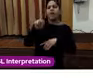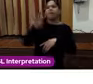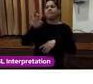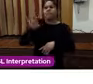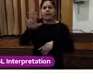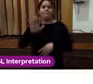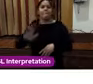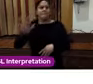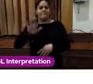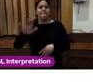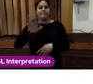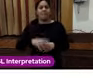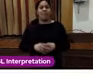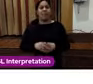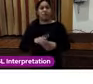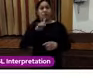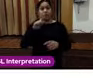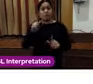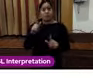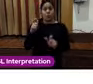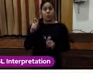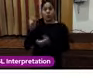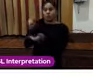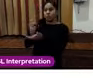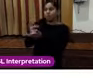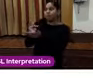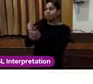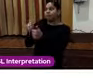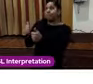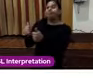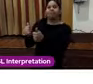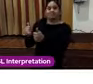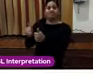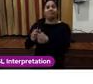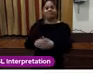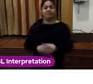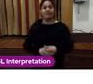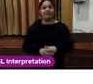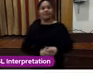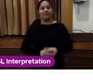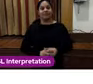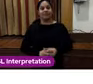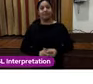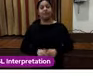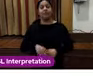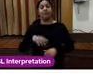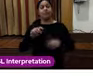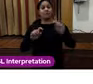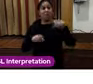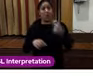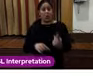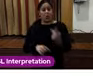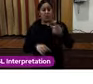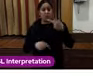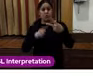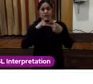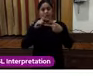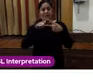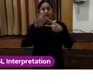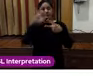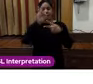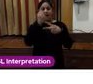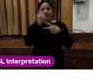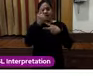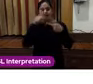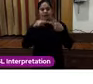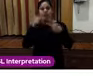one of the fastest approvals that we've gotten. The only two ones that also happened as quickly were on 9/11 and for Hurricane Sandy.